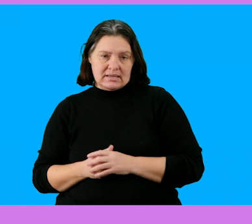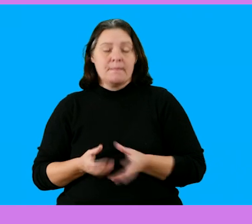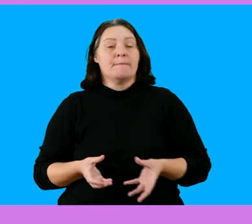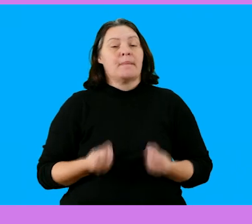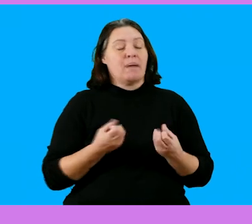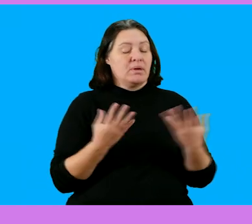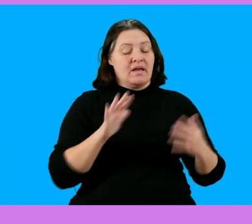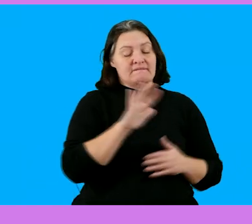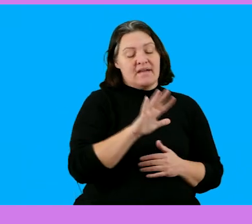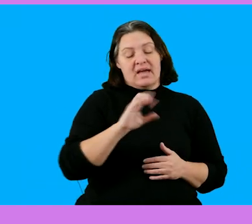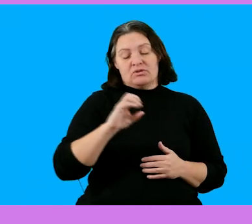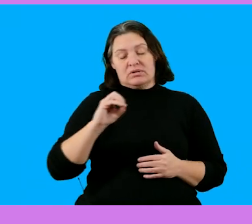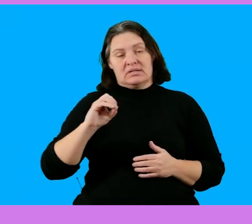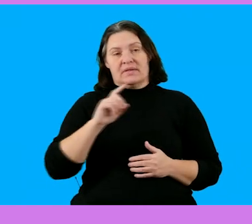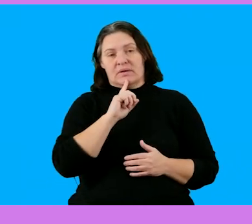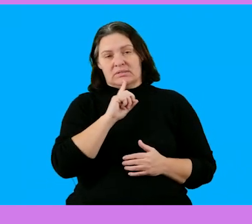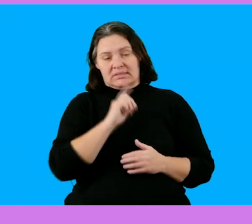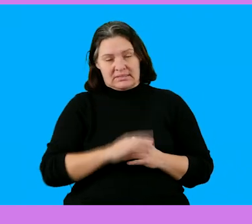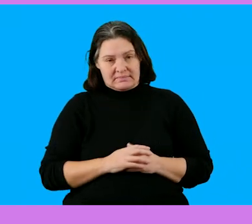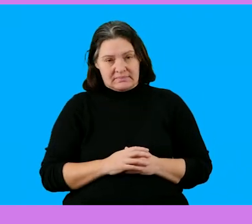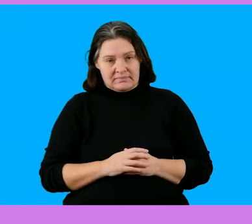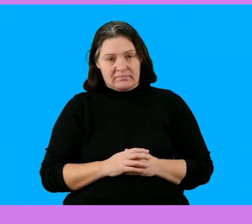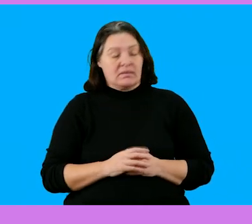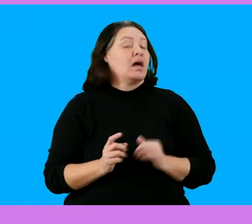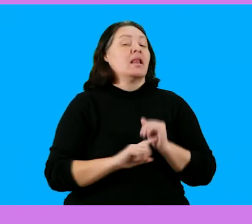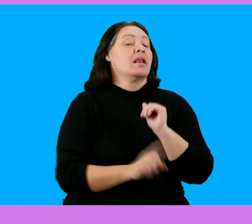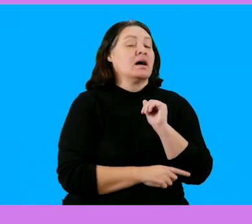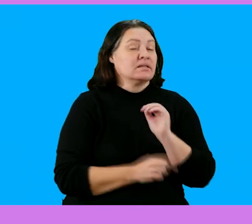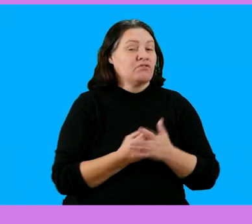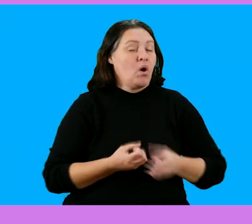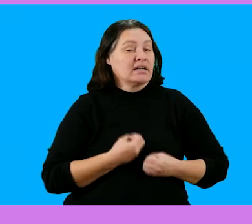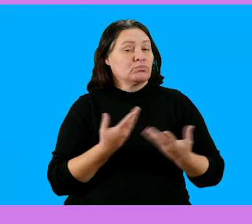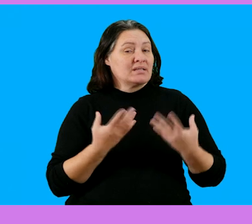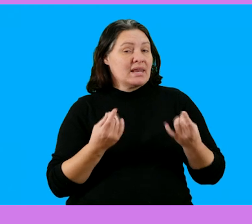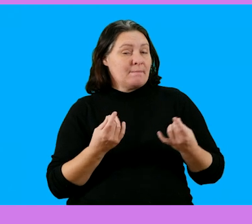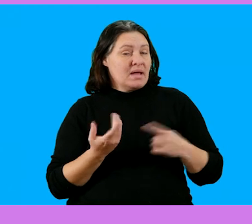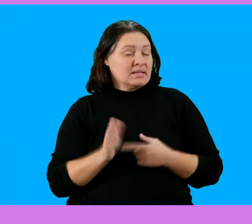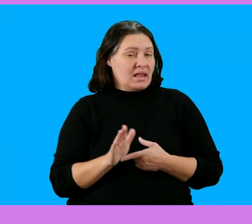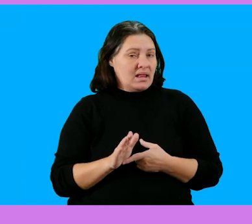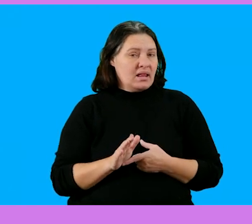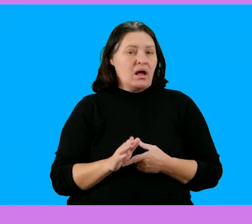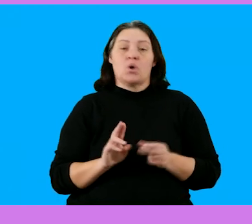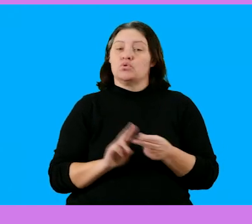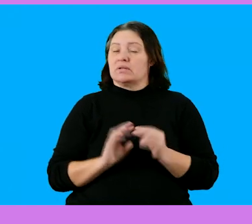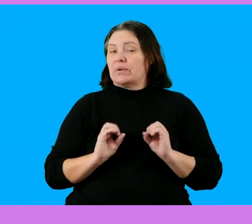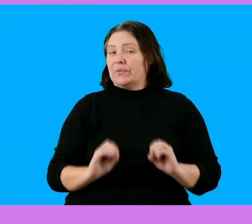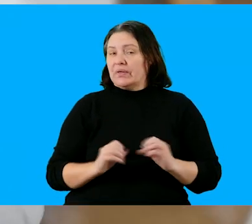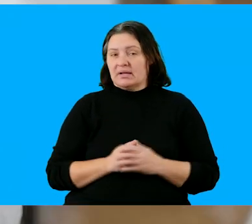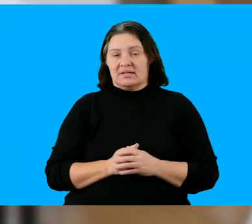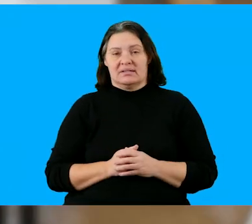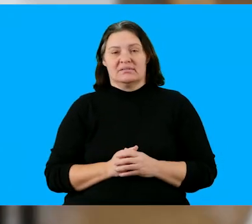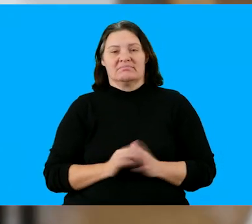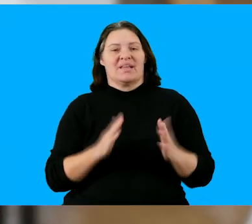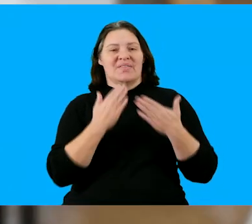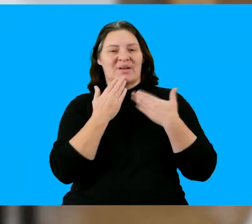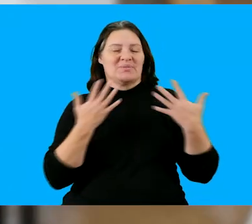6. And that gave me 500,000. And remember, last thing, when you express your number scale, no units.